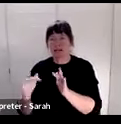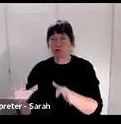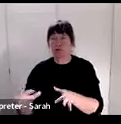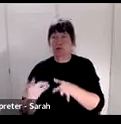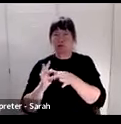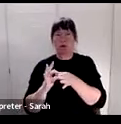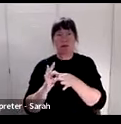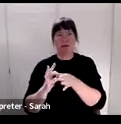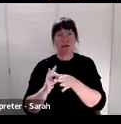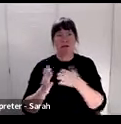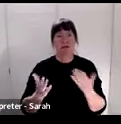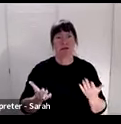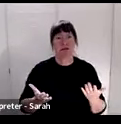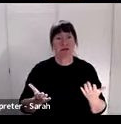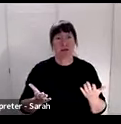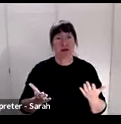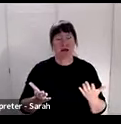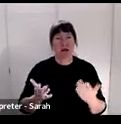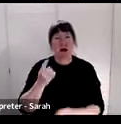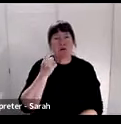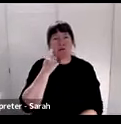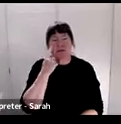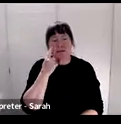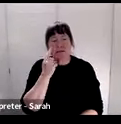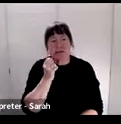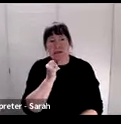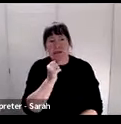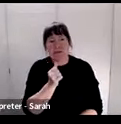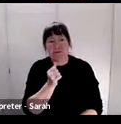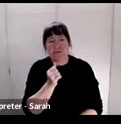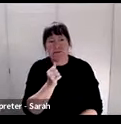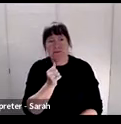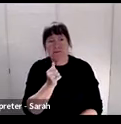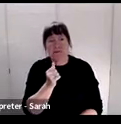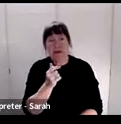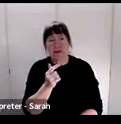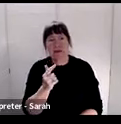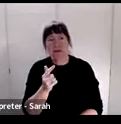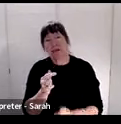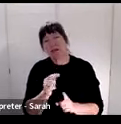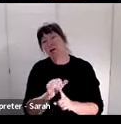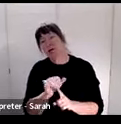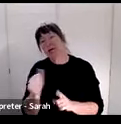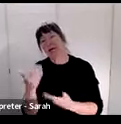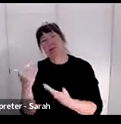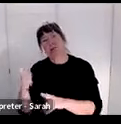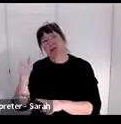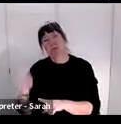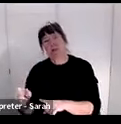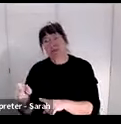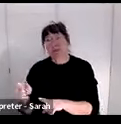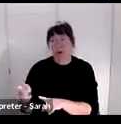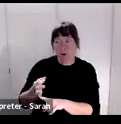Let me just see if we have any nearby submitters. Thank you.